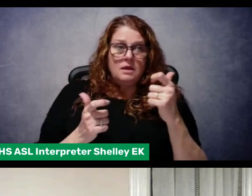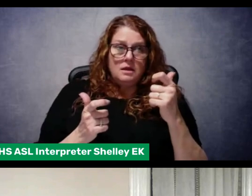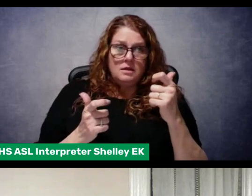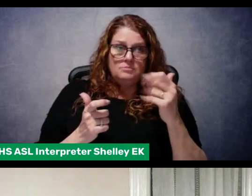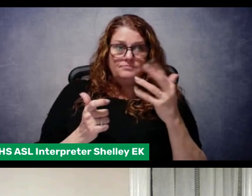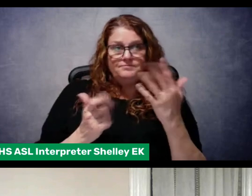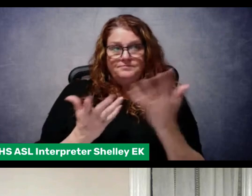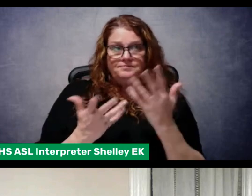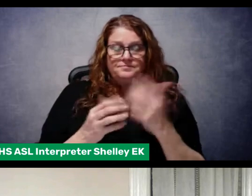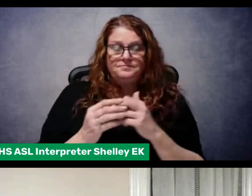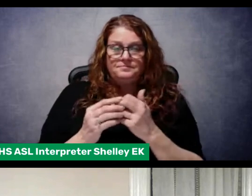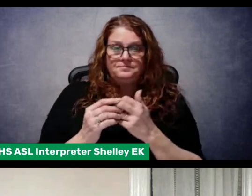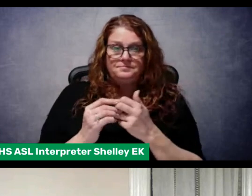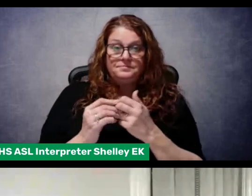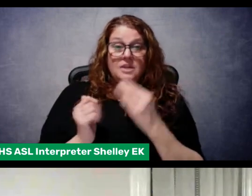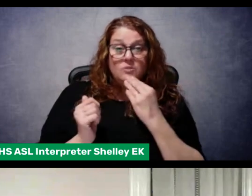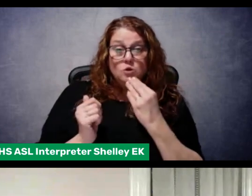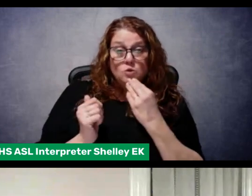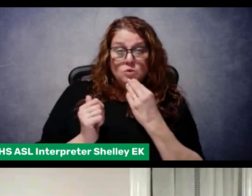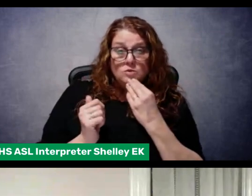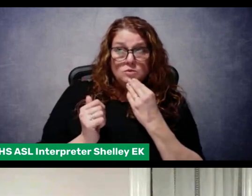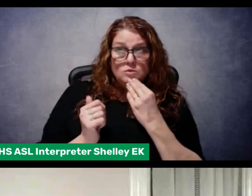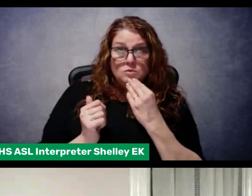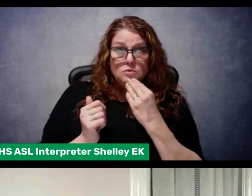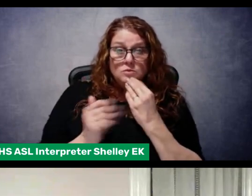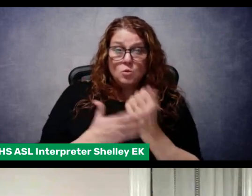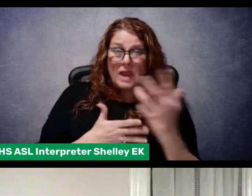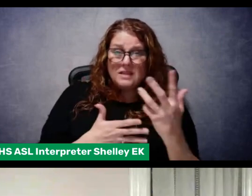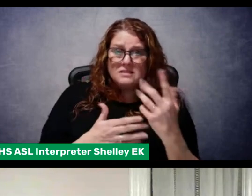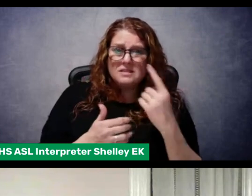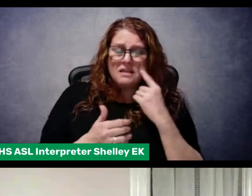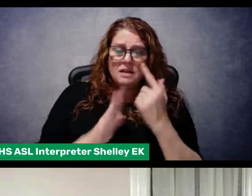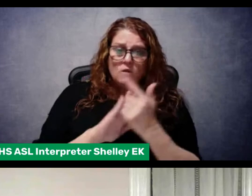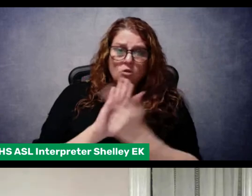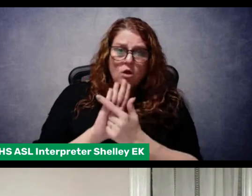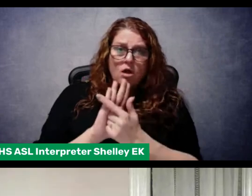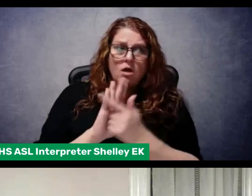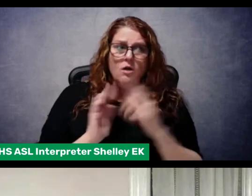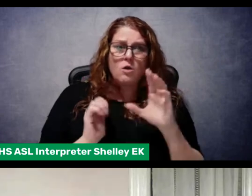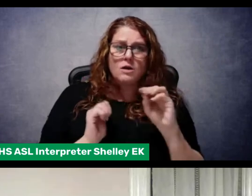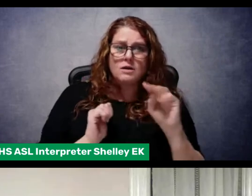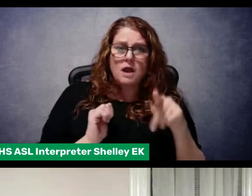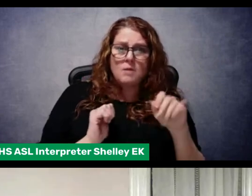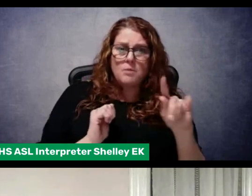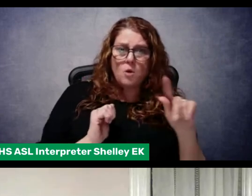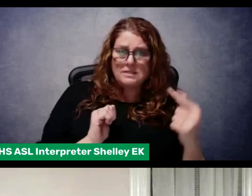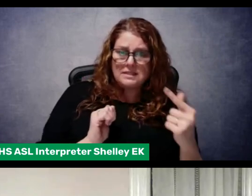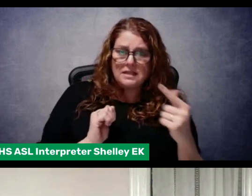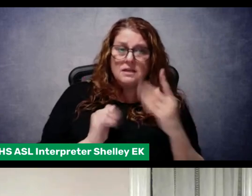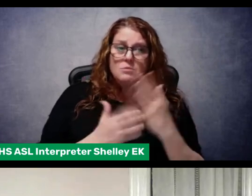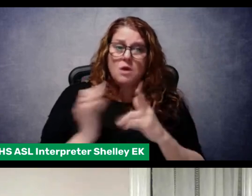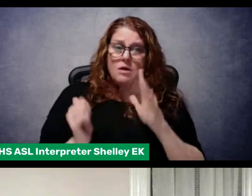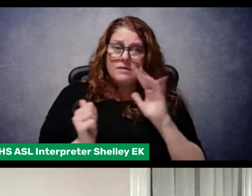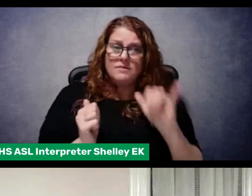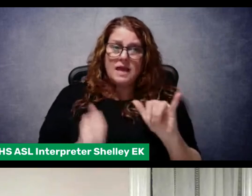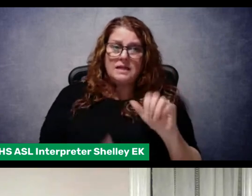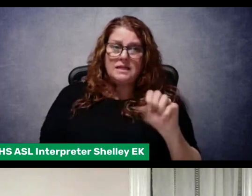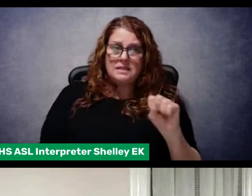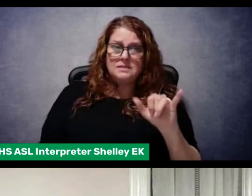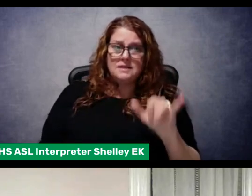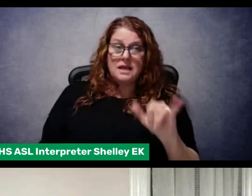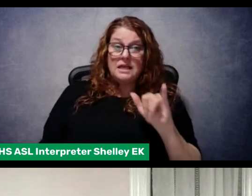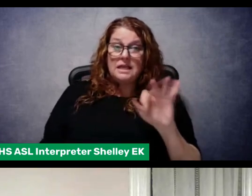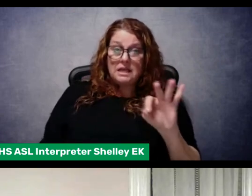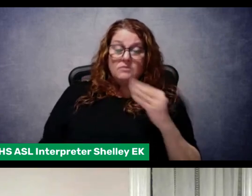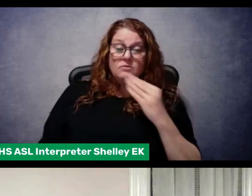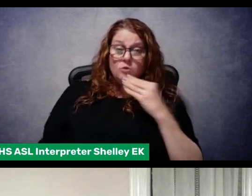like food waste, I think, law or composting. But part of that was that if grocery